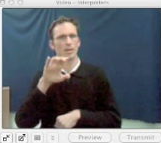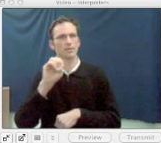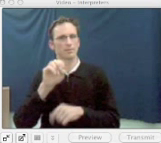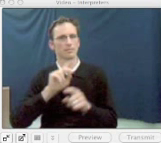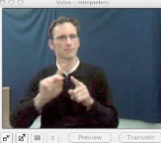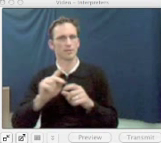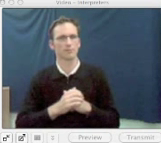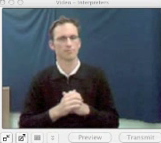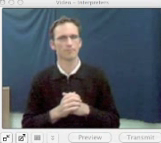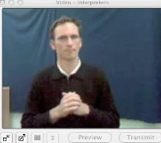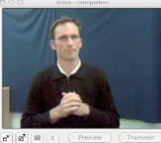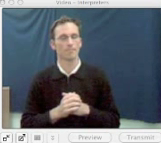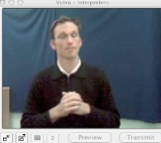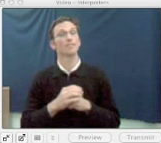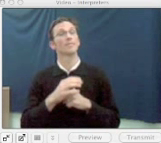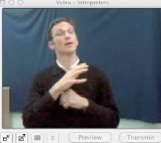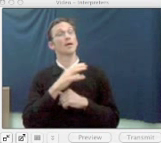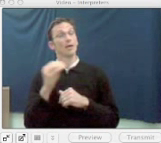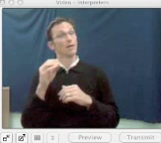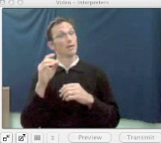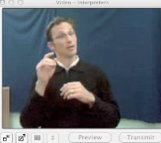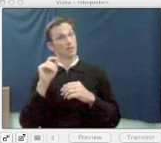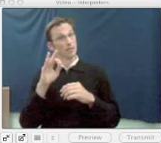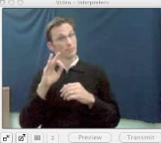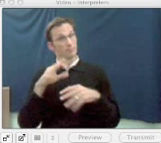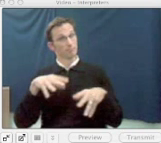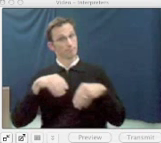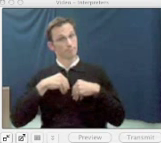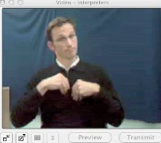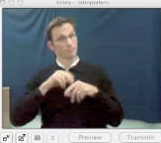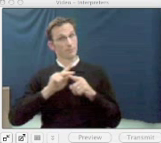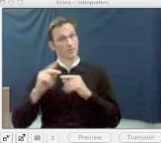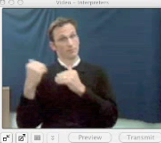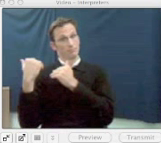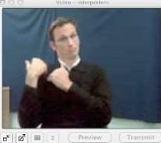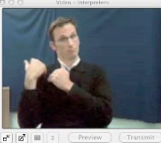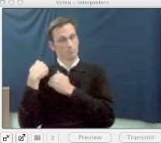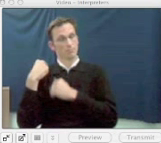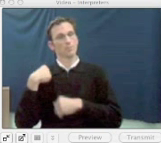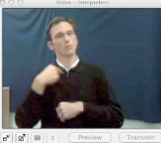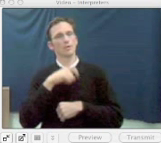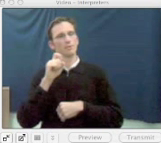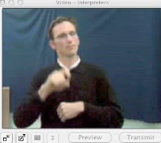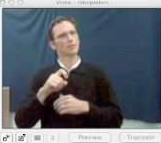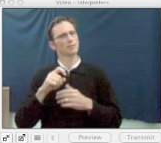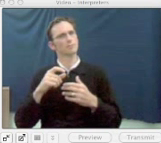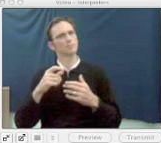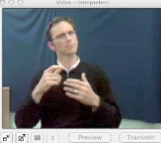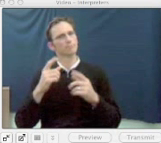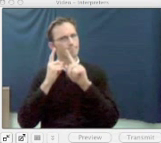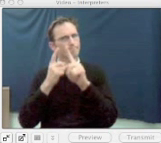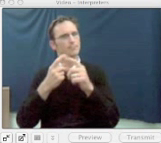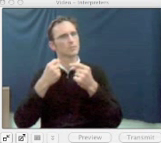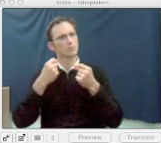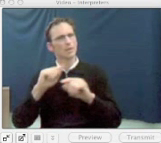And we would have to, in professional responsibility, embrace an idea of supervision or case conferencing, where we set forth